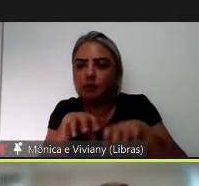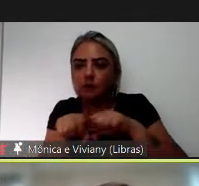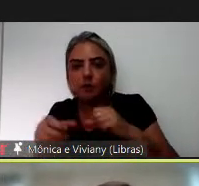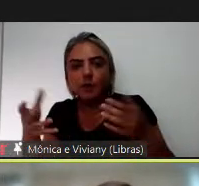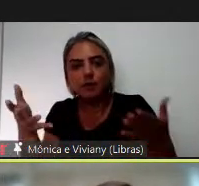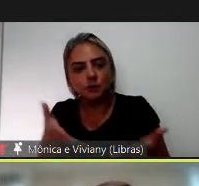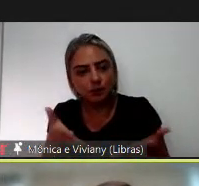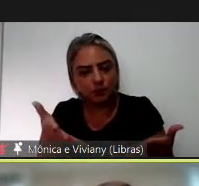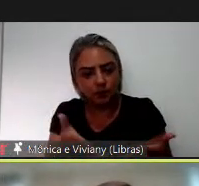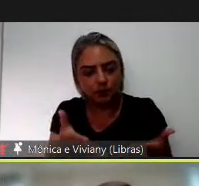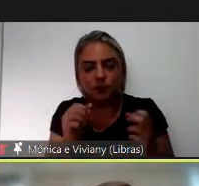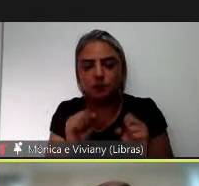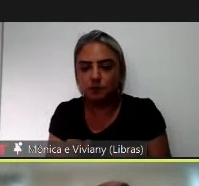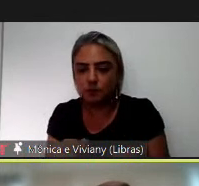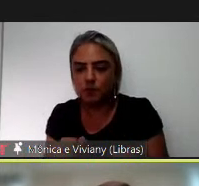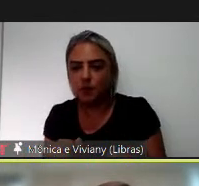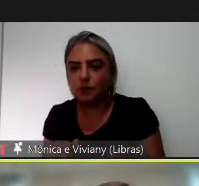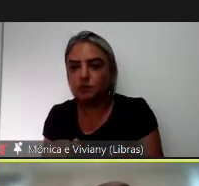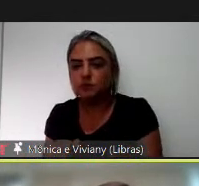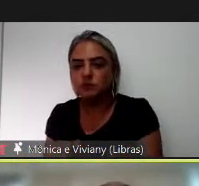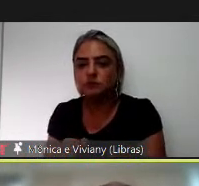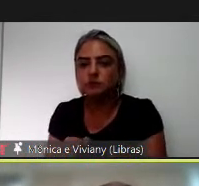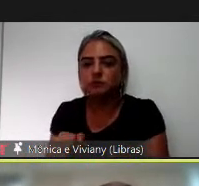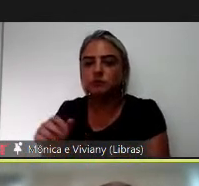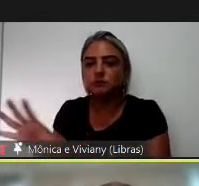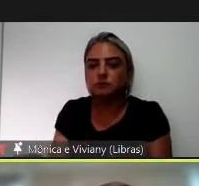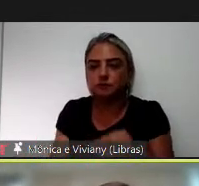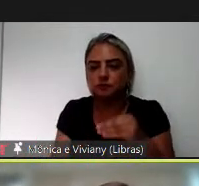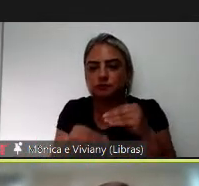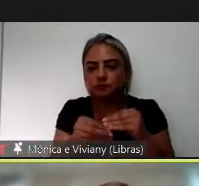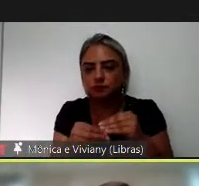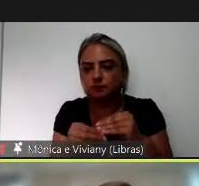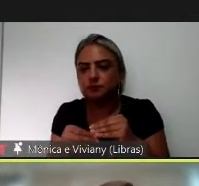workforce, and so they can